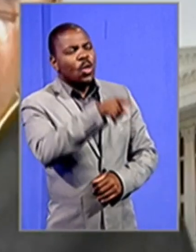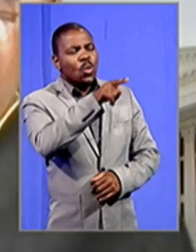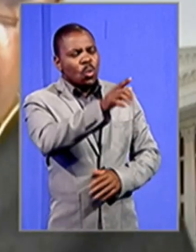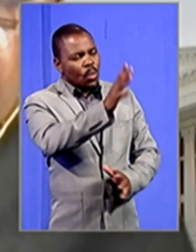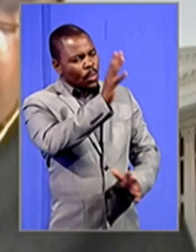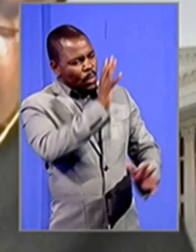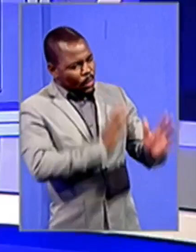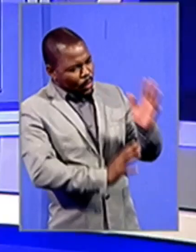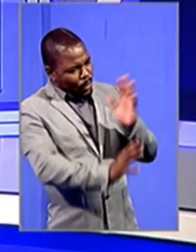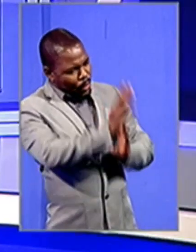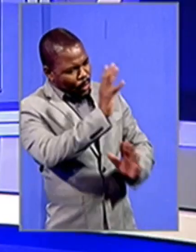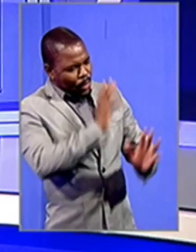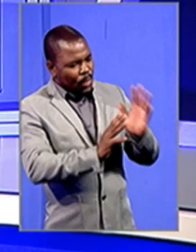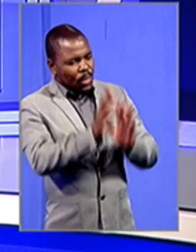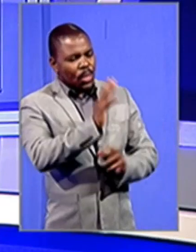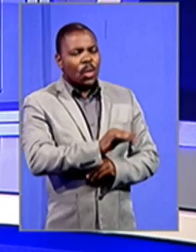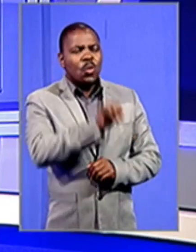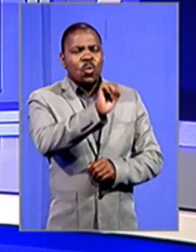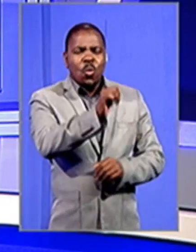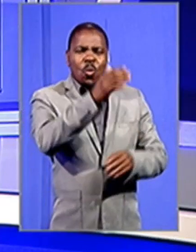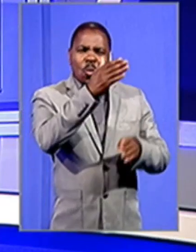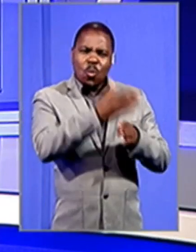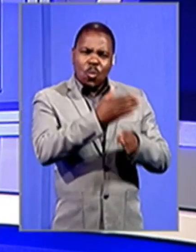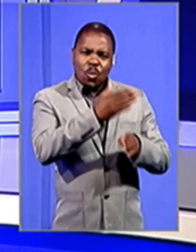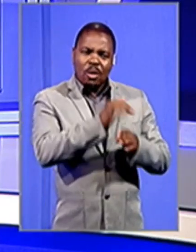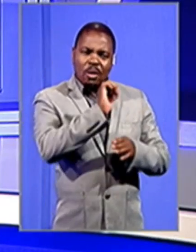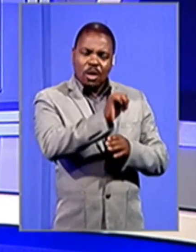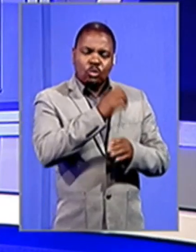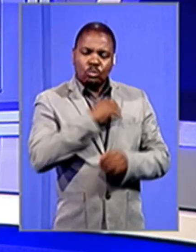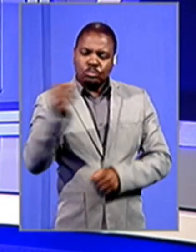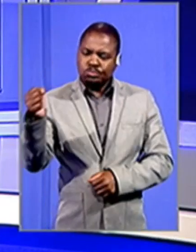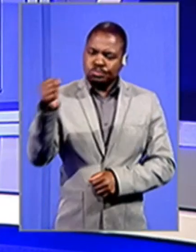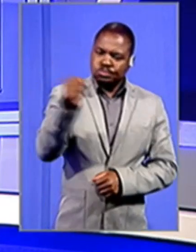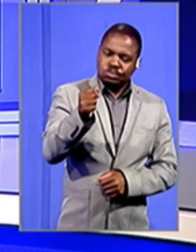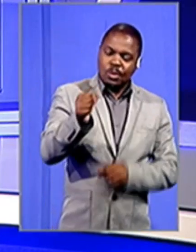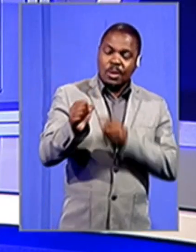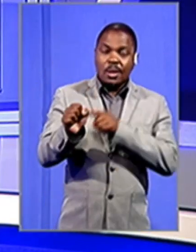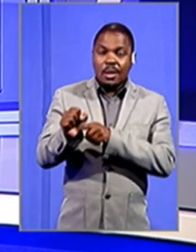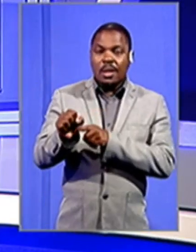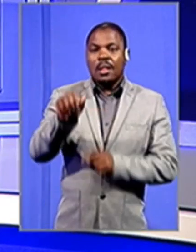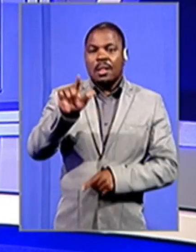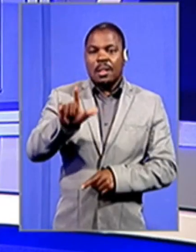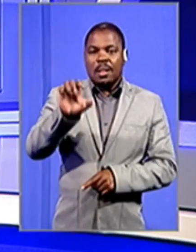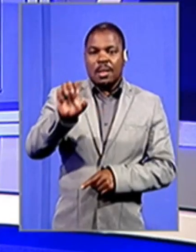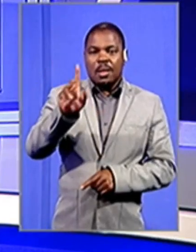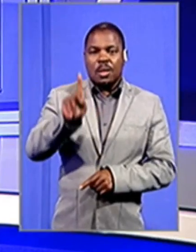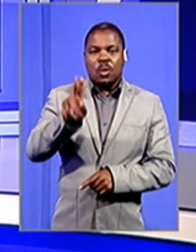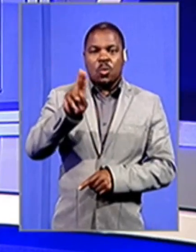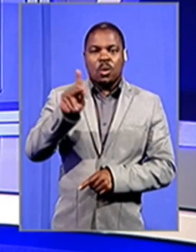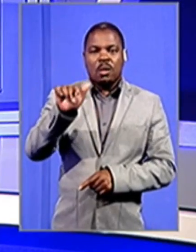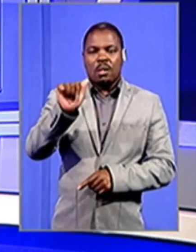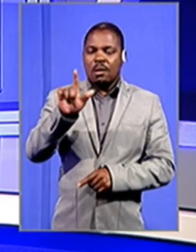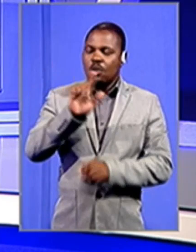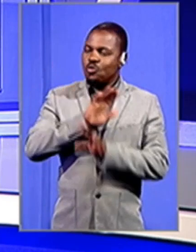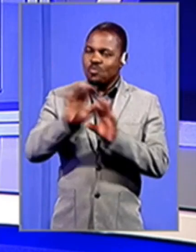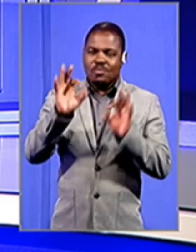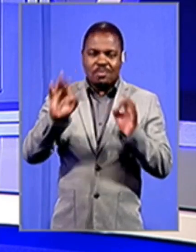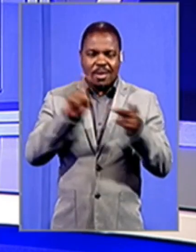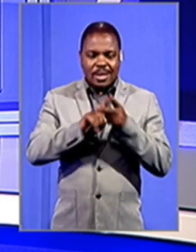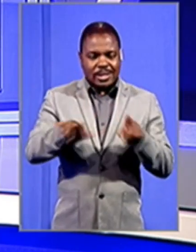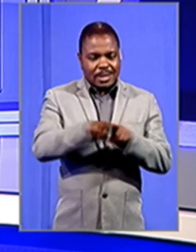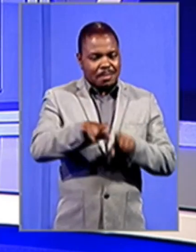gape gore modiro wa go hlomamiša Kgošana le Kukela e be se wa maleba le gona o bo sa swarela lefelong la